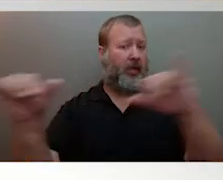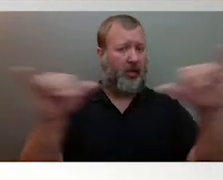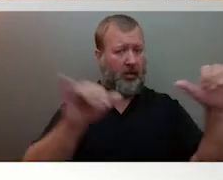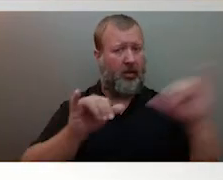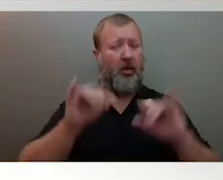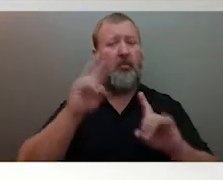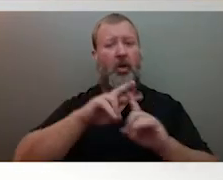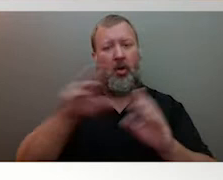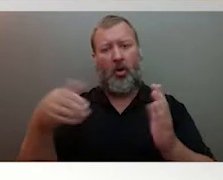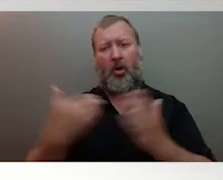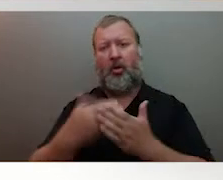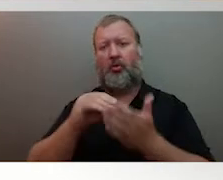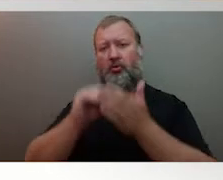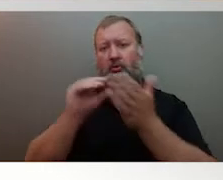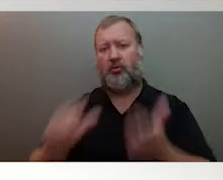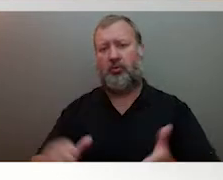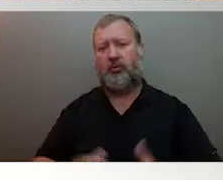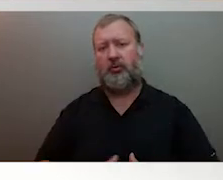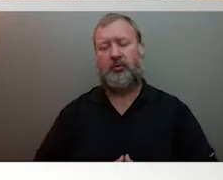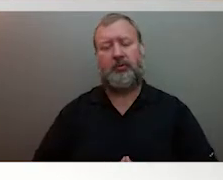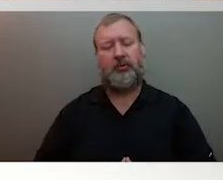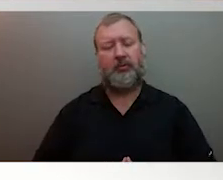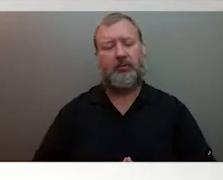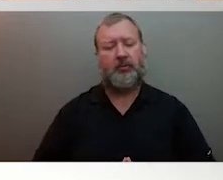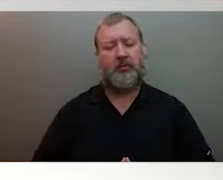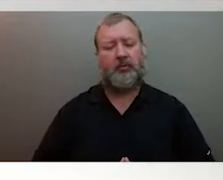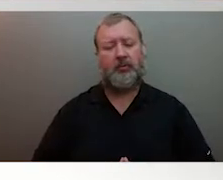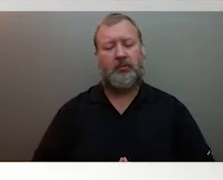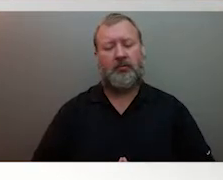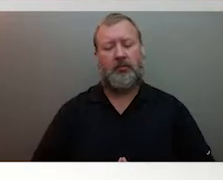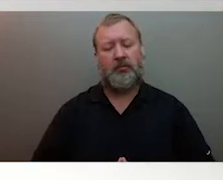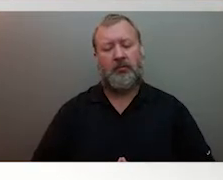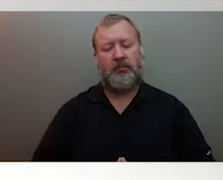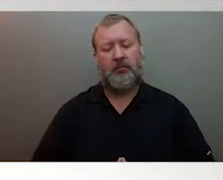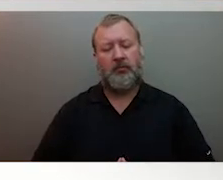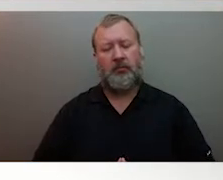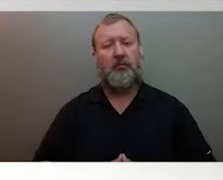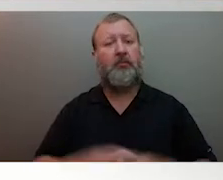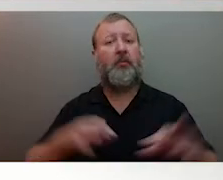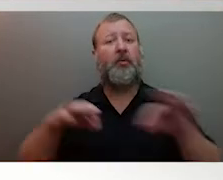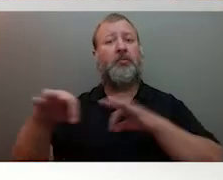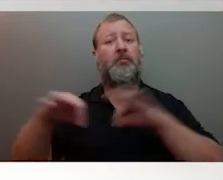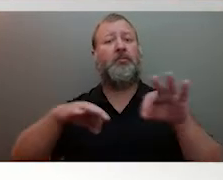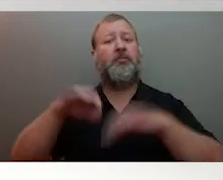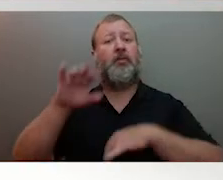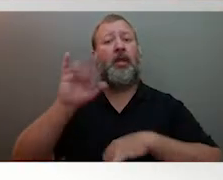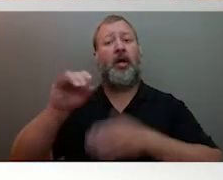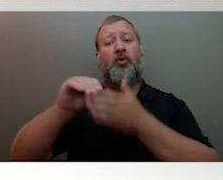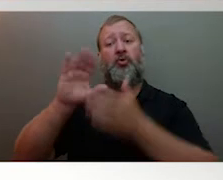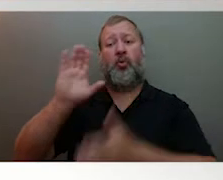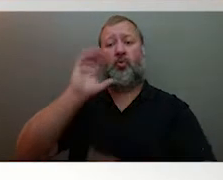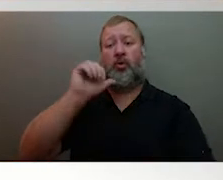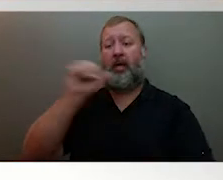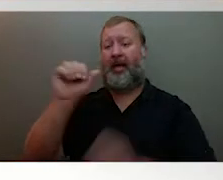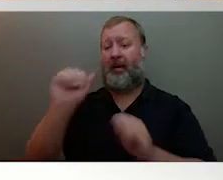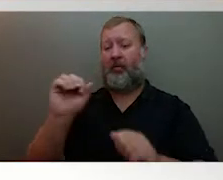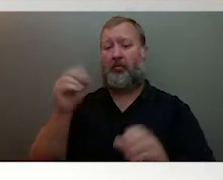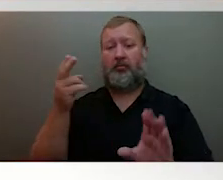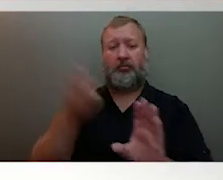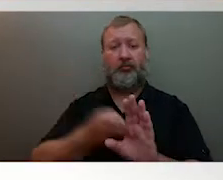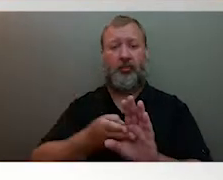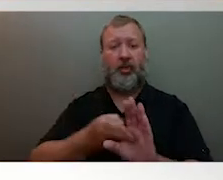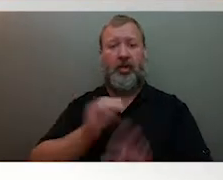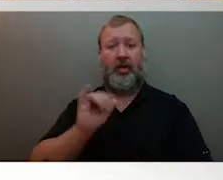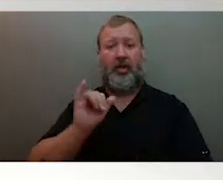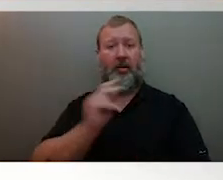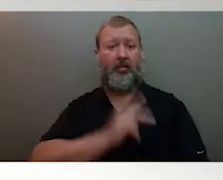apply to all students. An explanation of the extent to which the student will not be able to participate in the